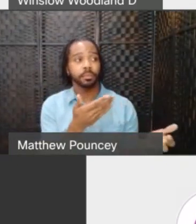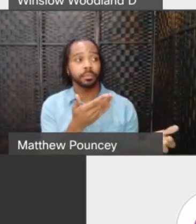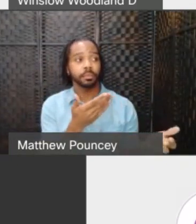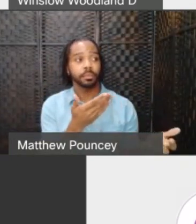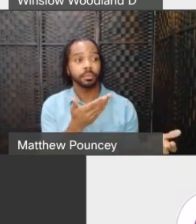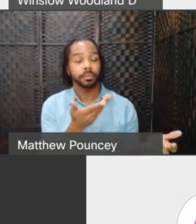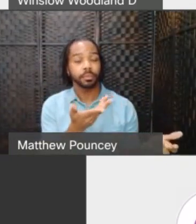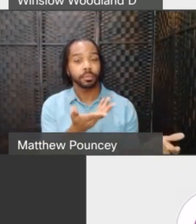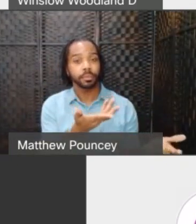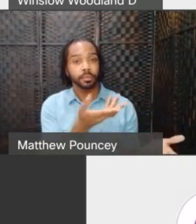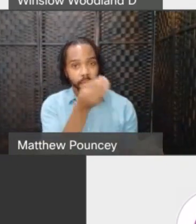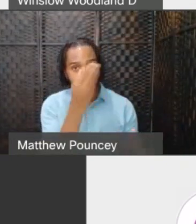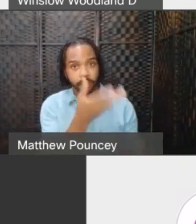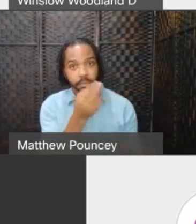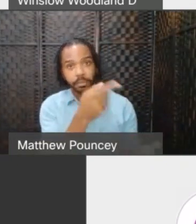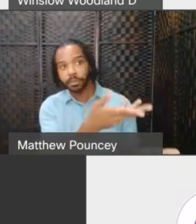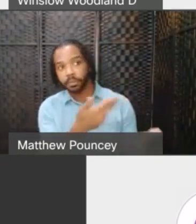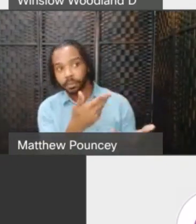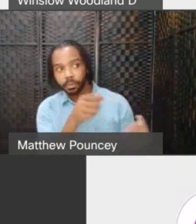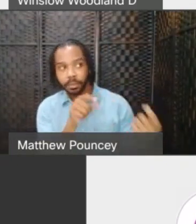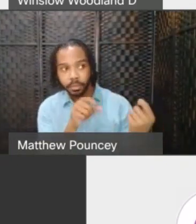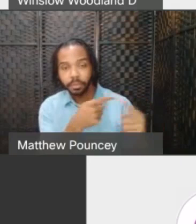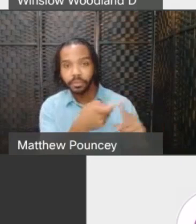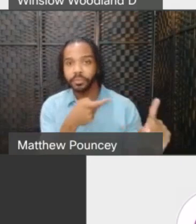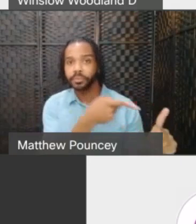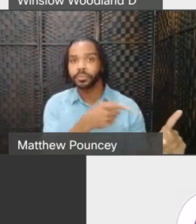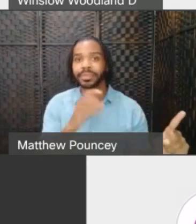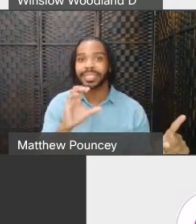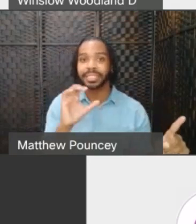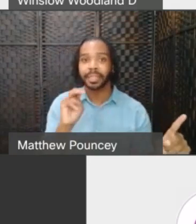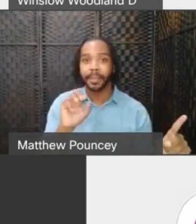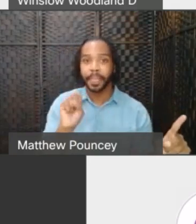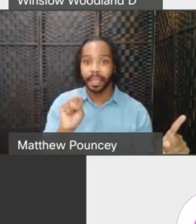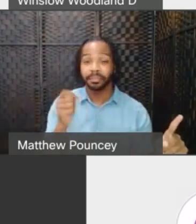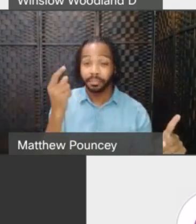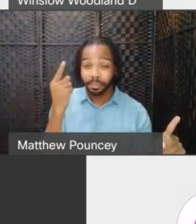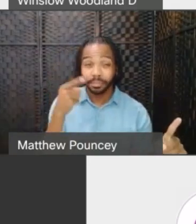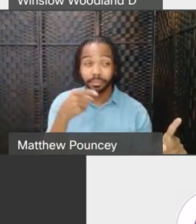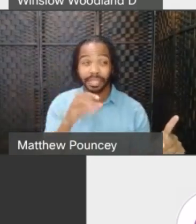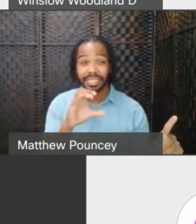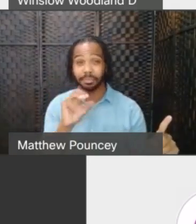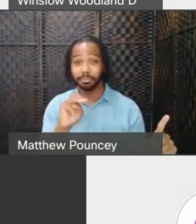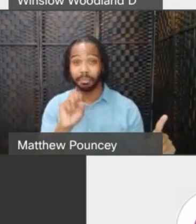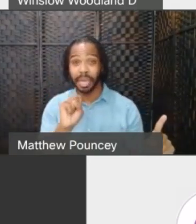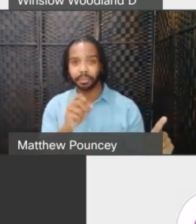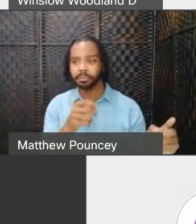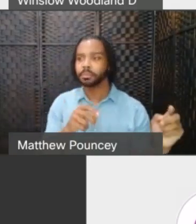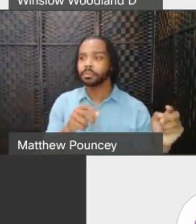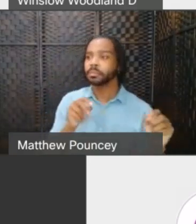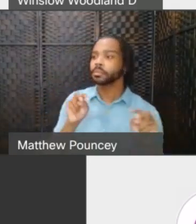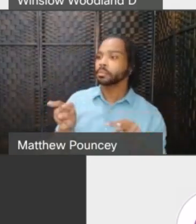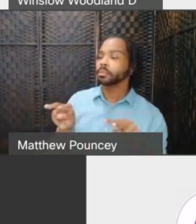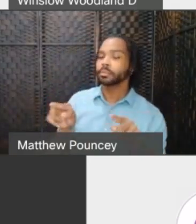information from CMS. And, CMS's position is the same, that individuals must